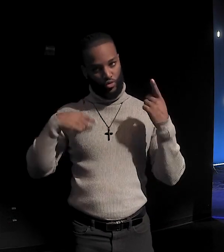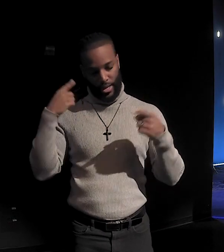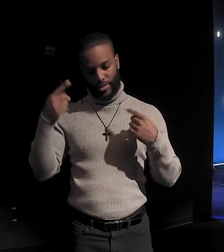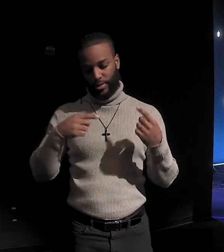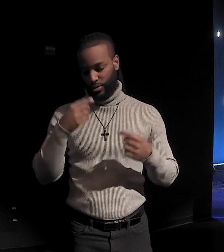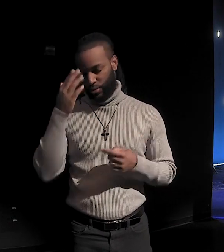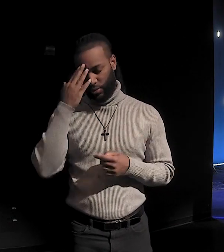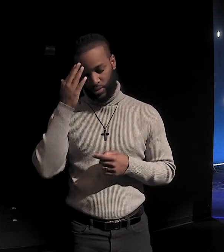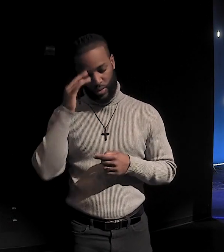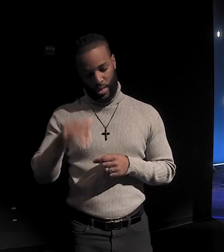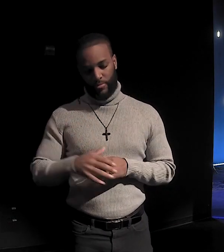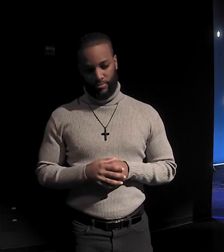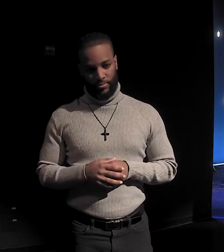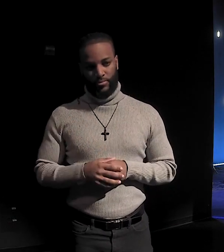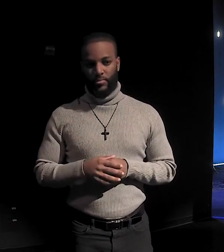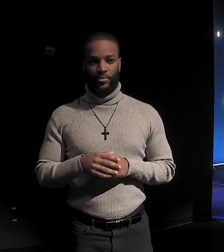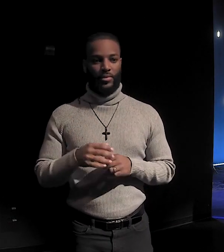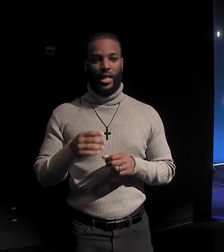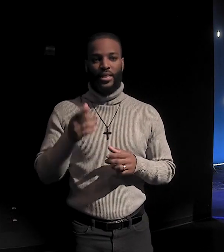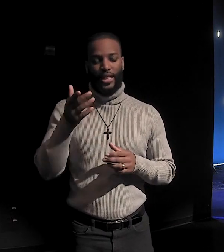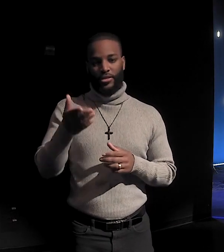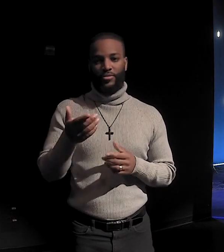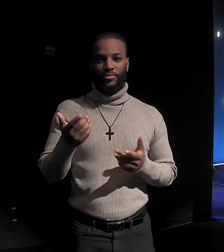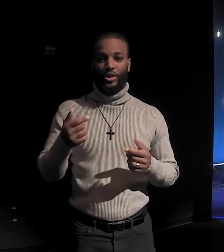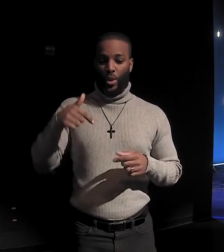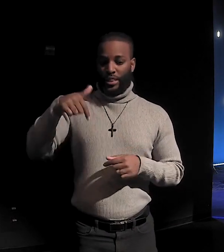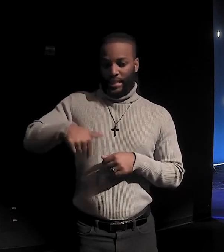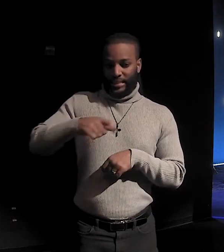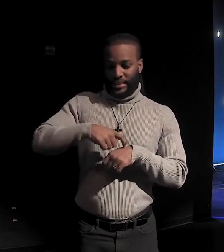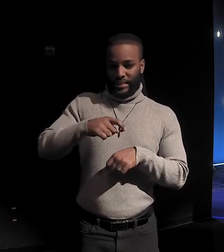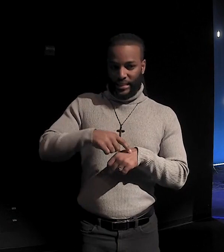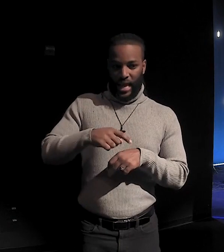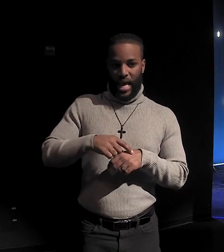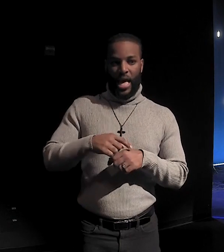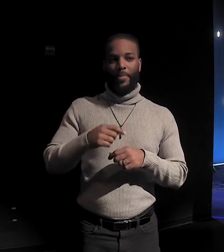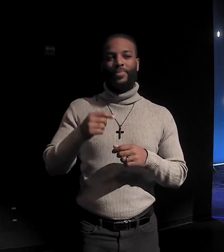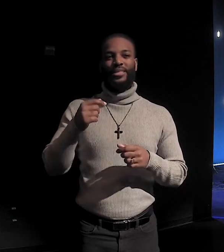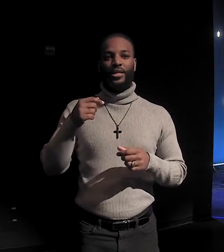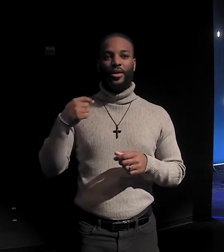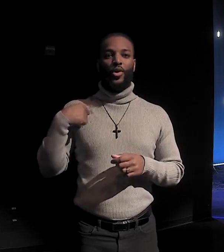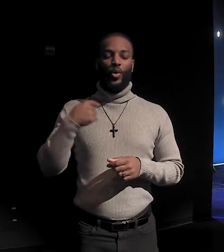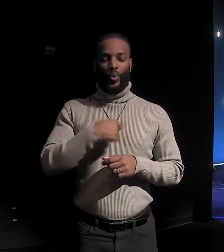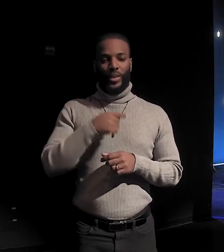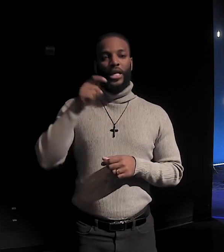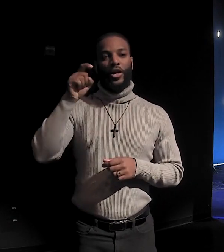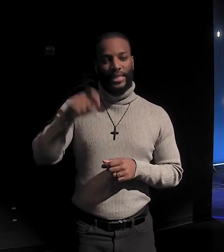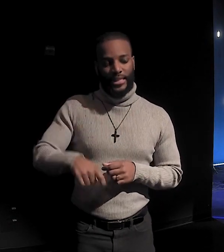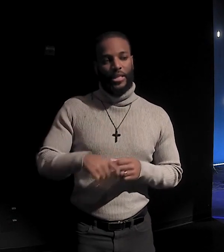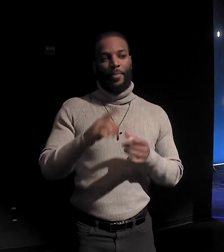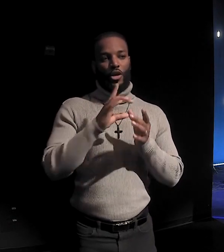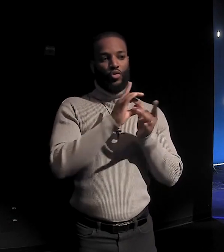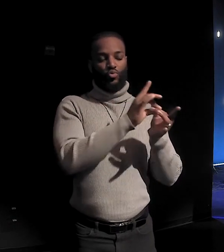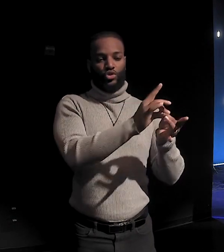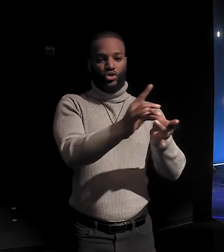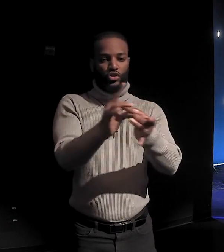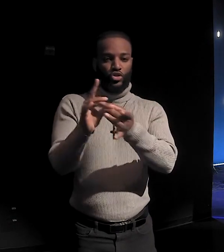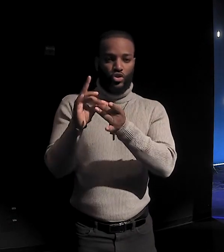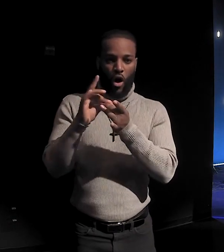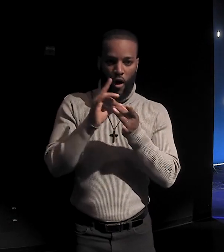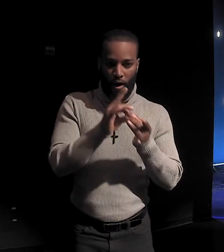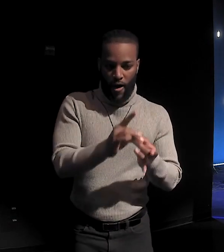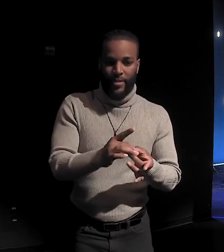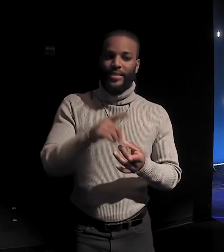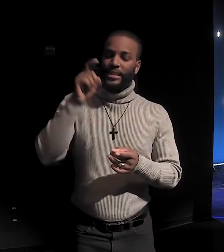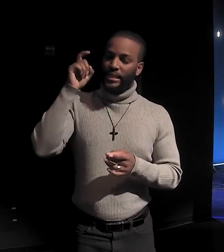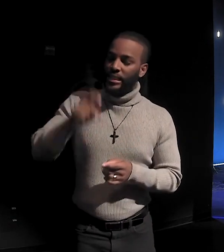crazy. And this time, unlike any other, is for us to be resolved to be with